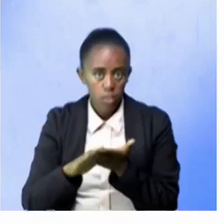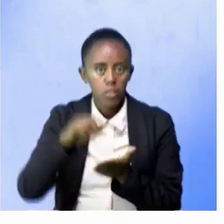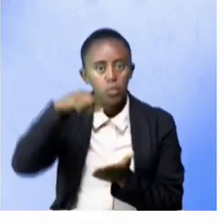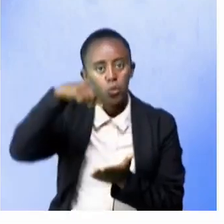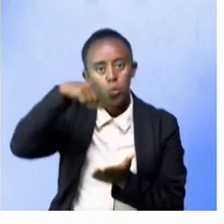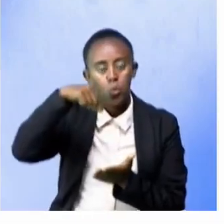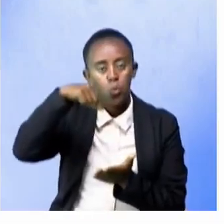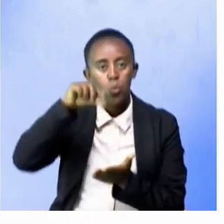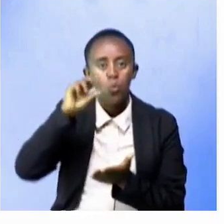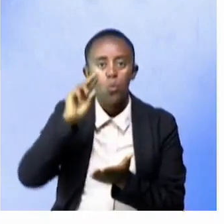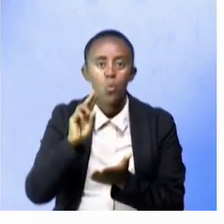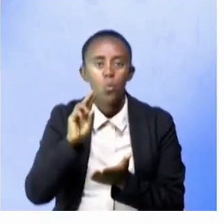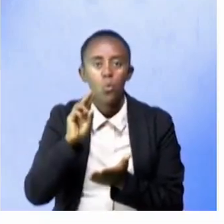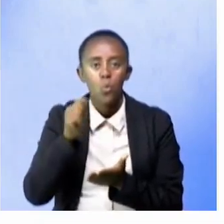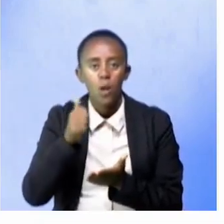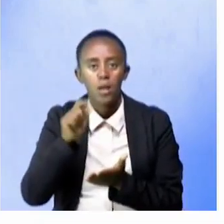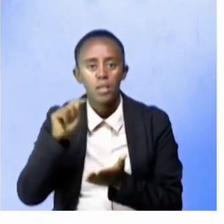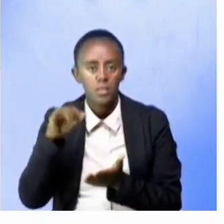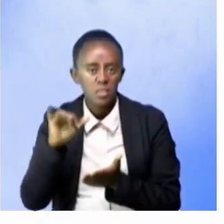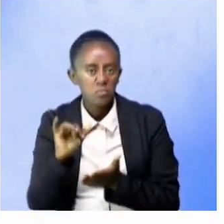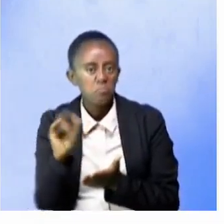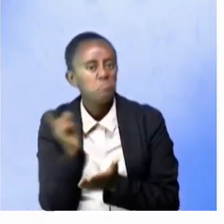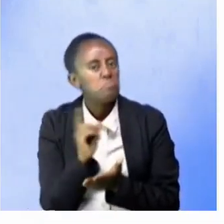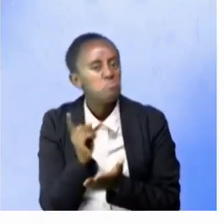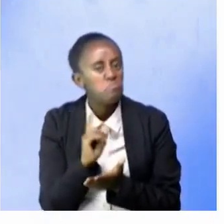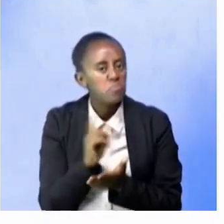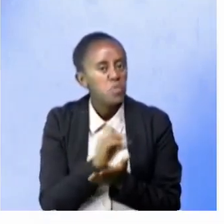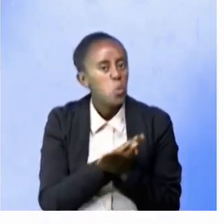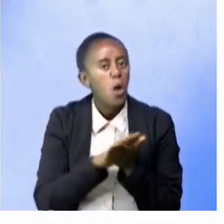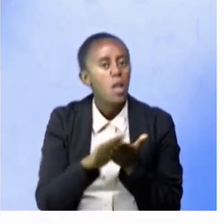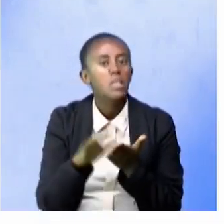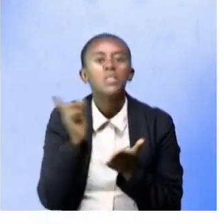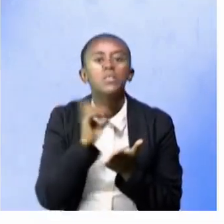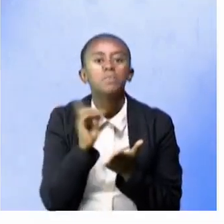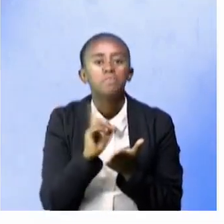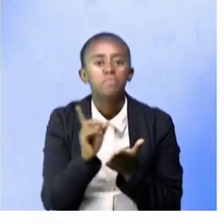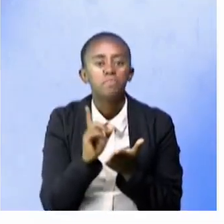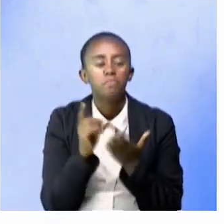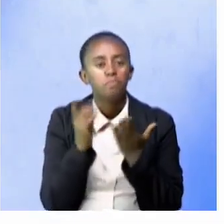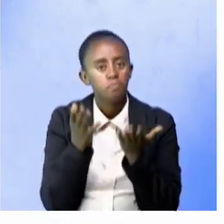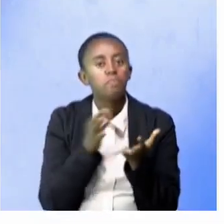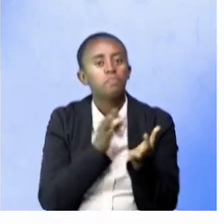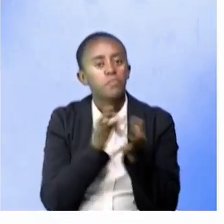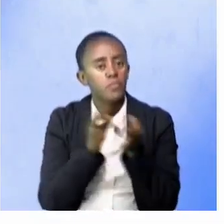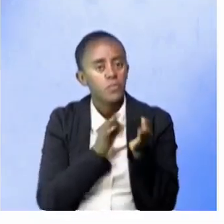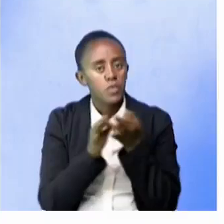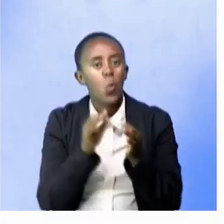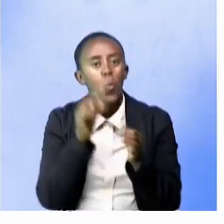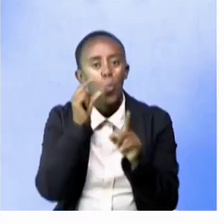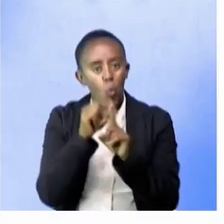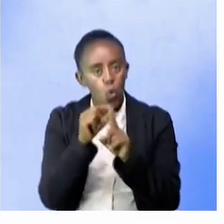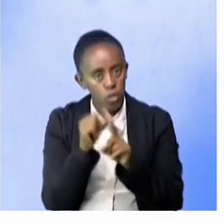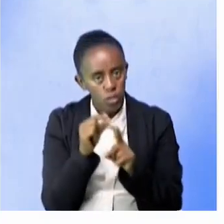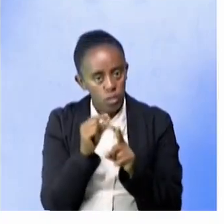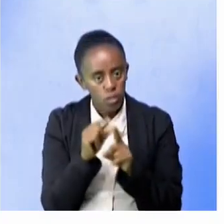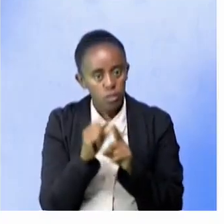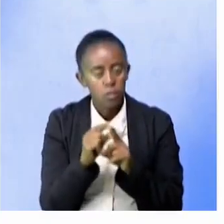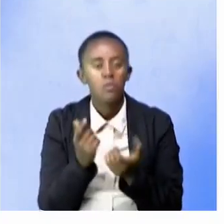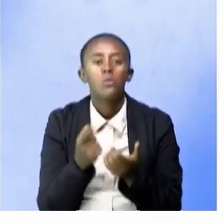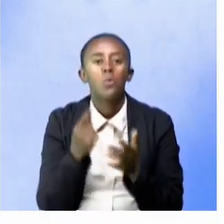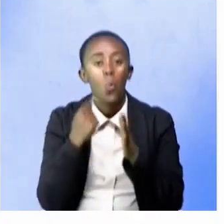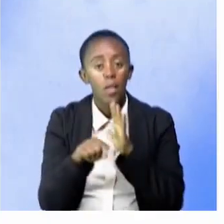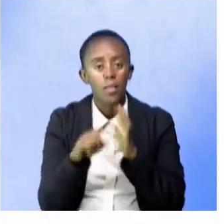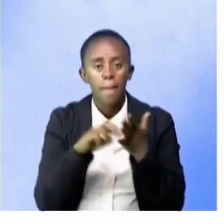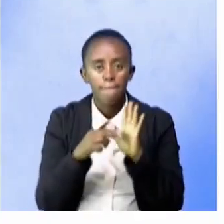adjective. What do you mean by that? Quality. I would like to mention some words. What quality